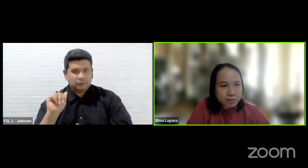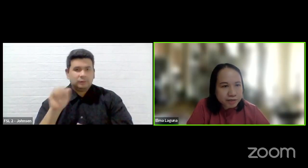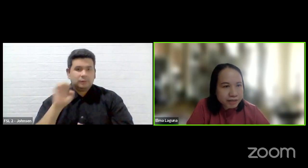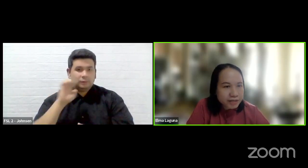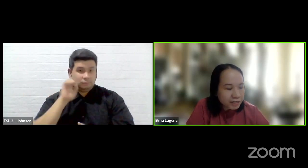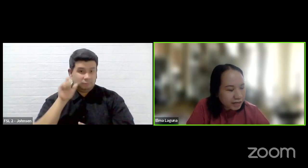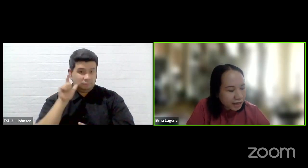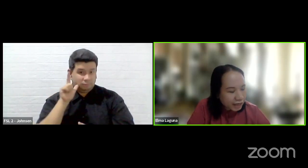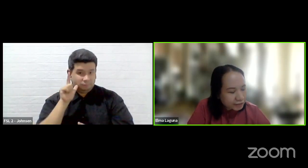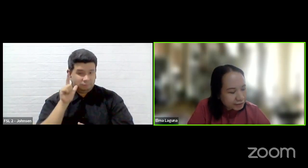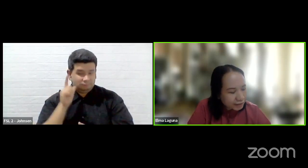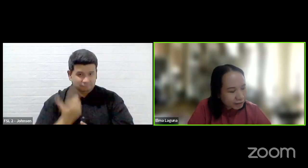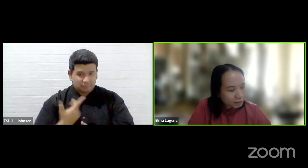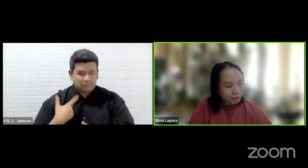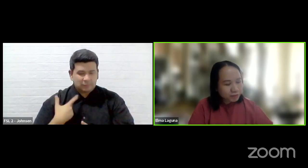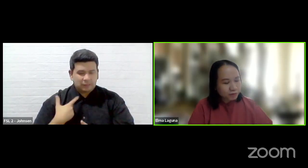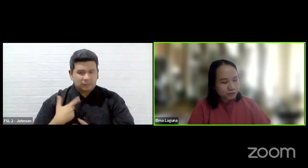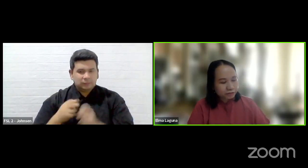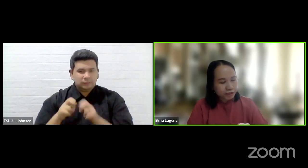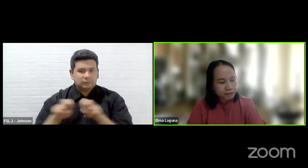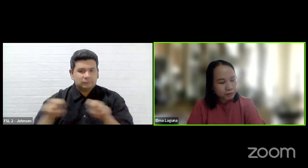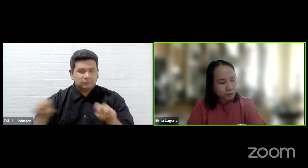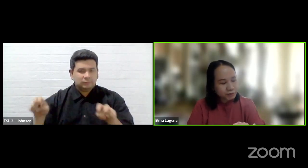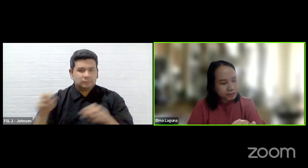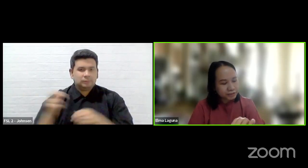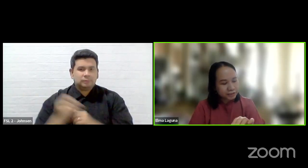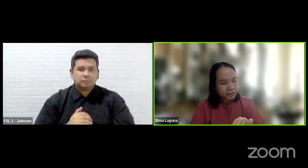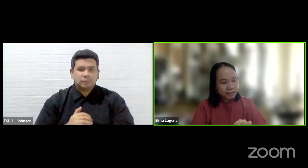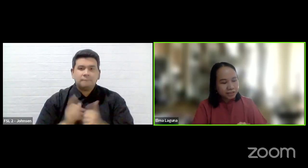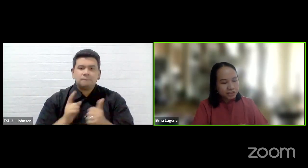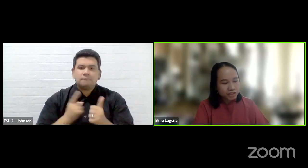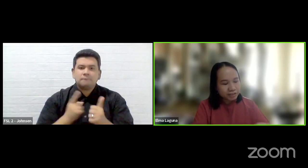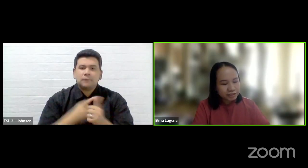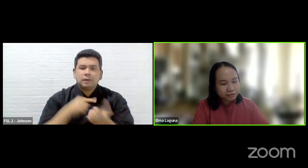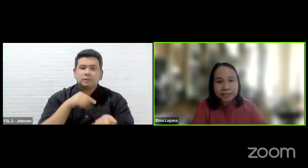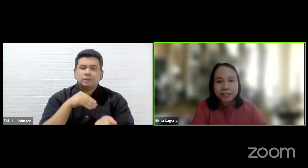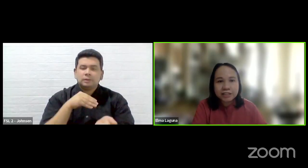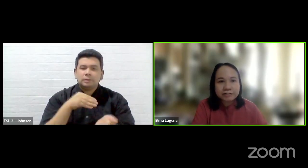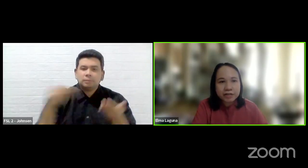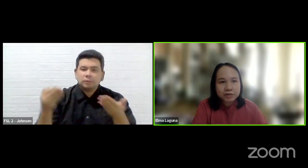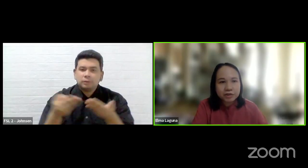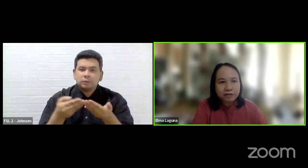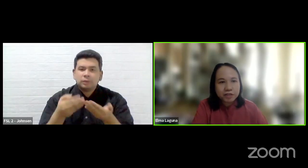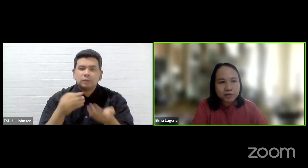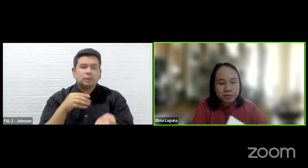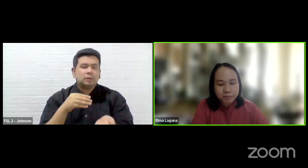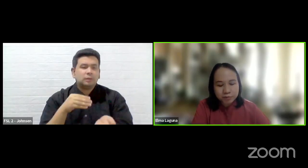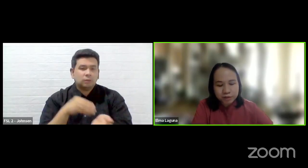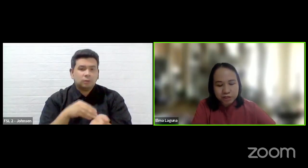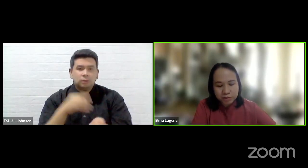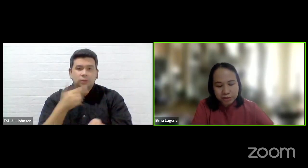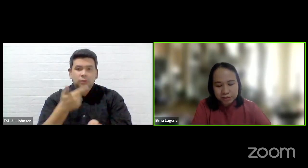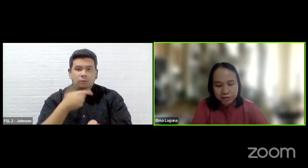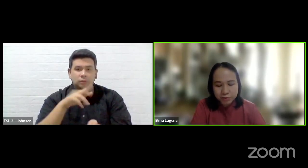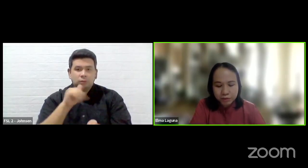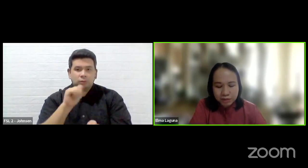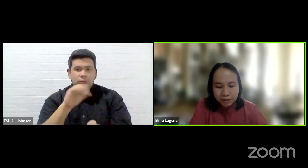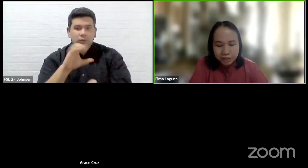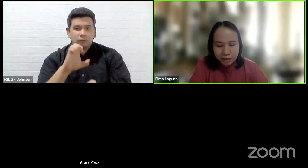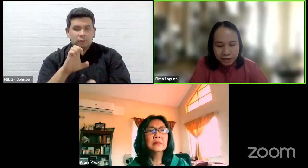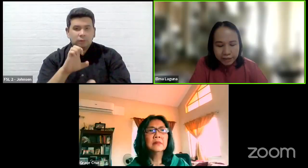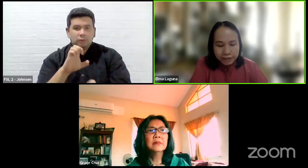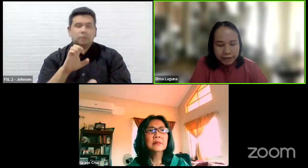this webinar. I'll start with Dr. Grace Cruz. She is currently the Director of the UP Population